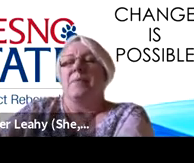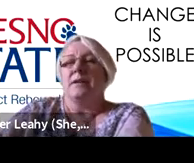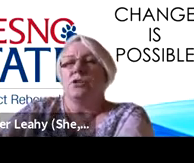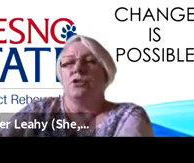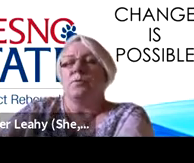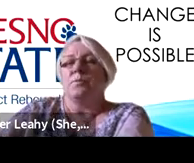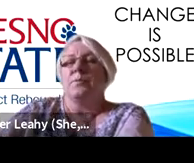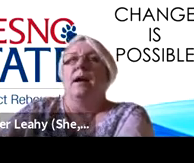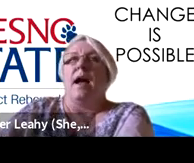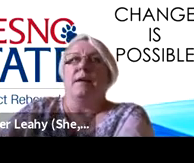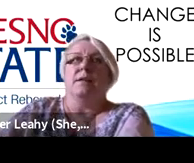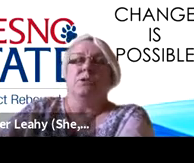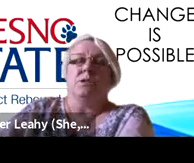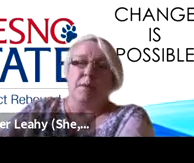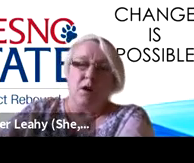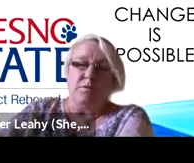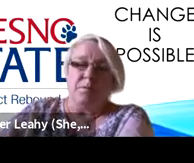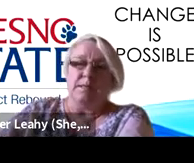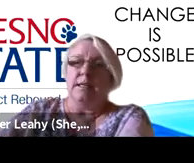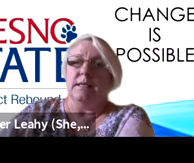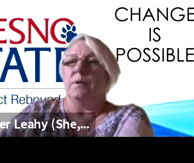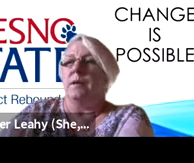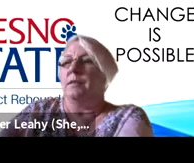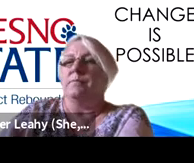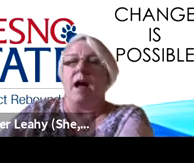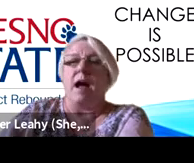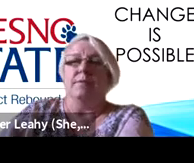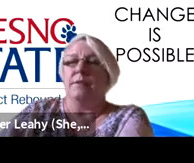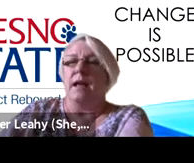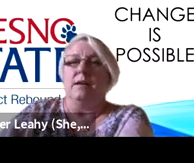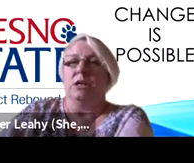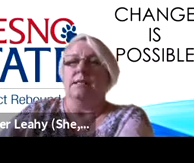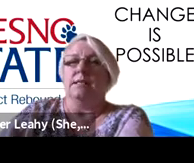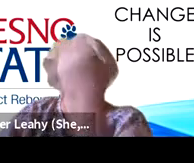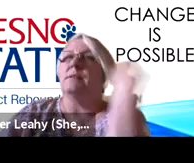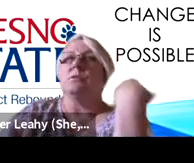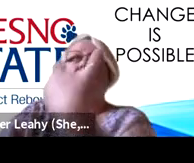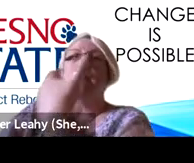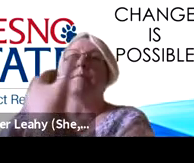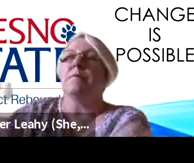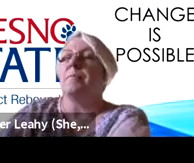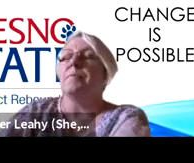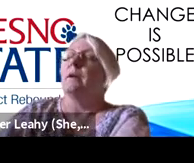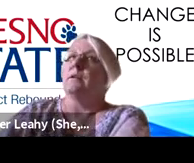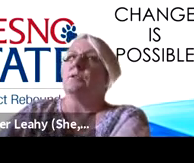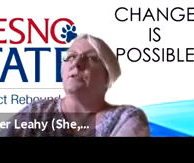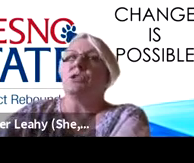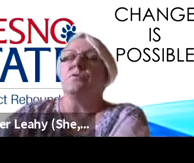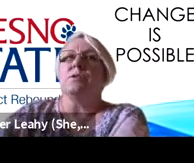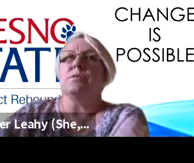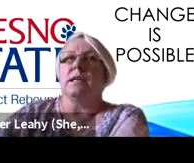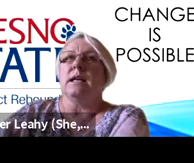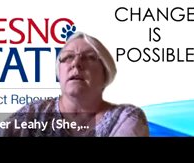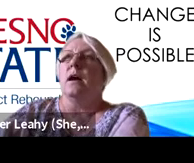Yes, that is true. I've had students coming home from prison with 5 AA degrees. I've had students come from not so